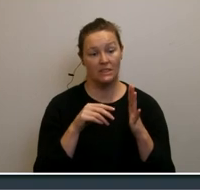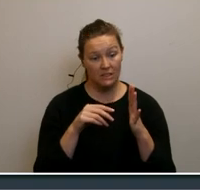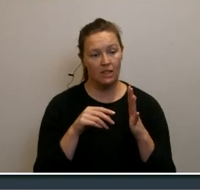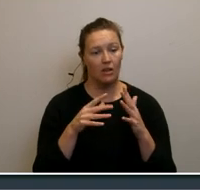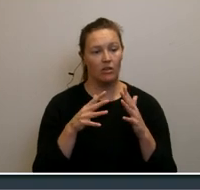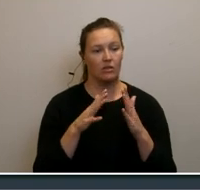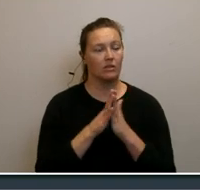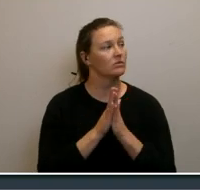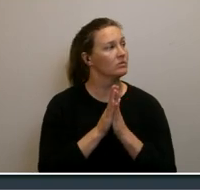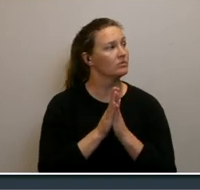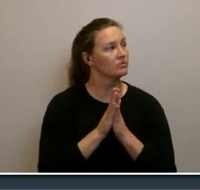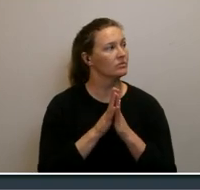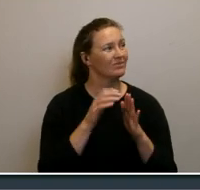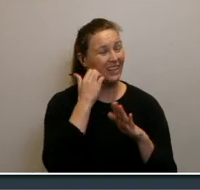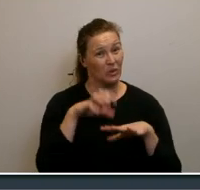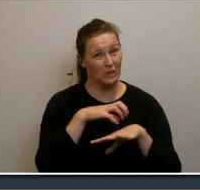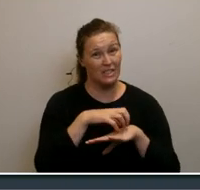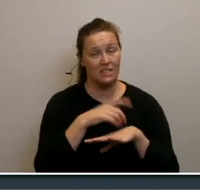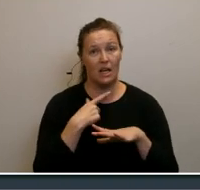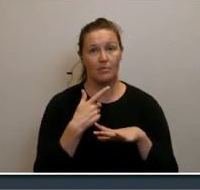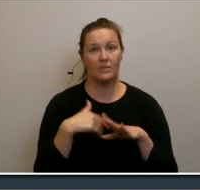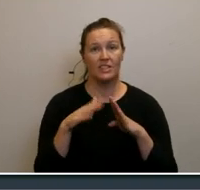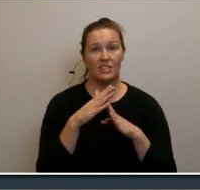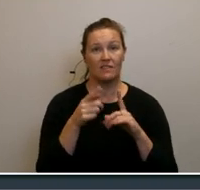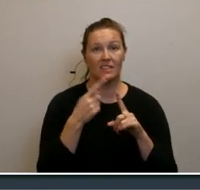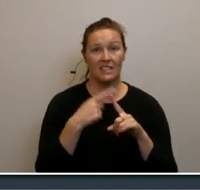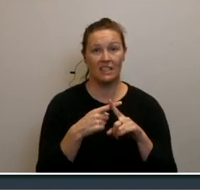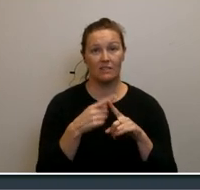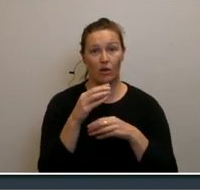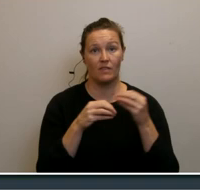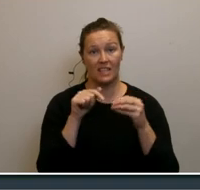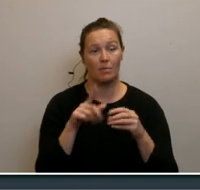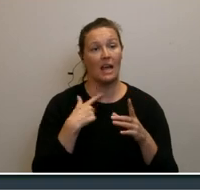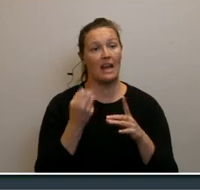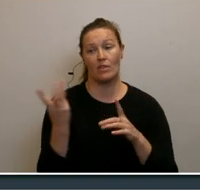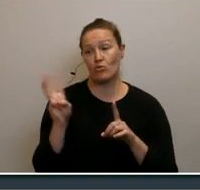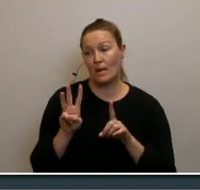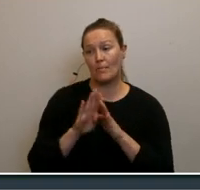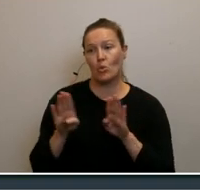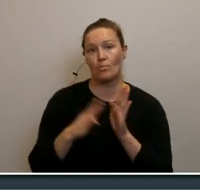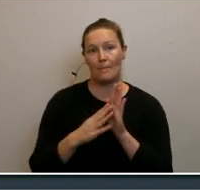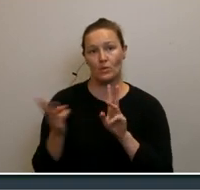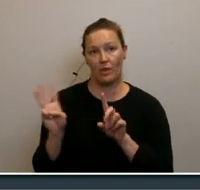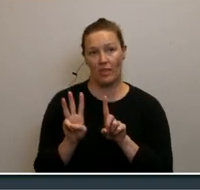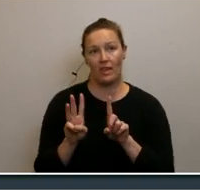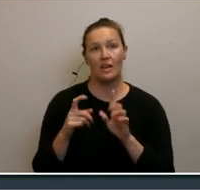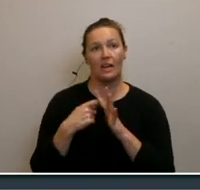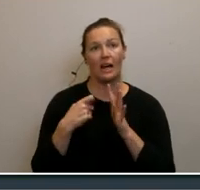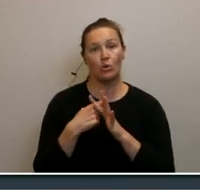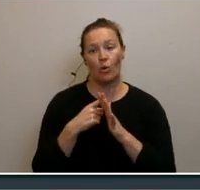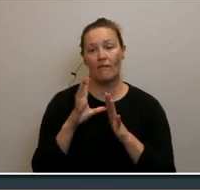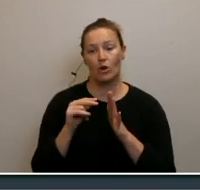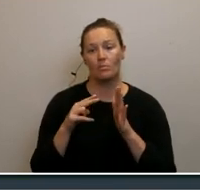Arotu. I'm the Chief Executive Officer here, there, and joining me today are three of our board members. I have Kahu Rō